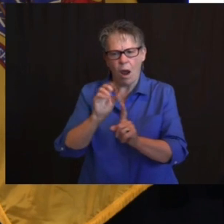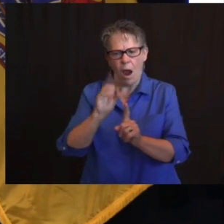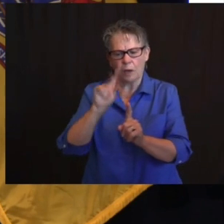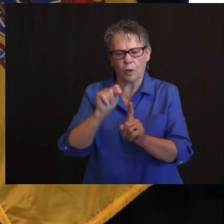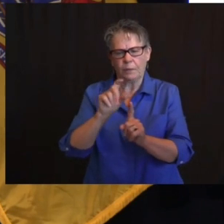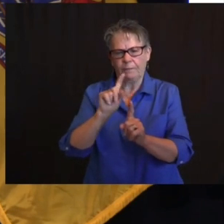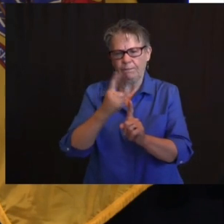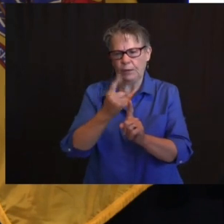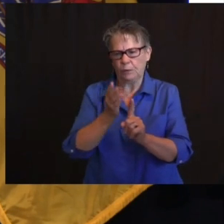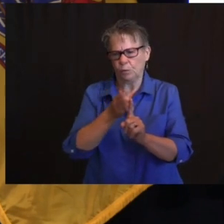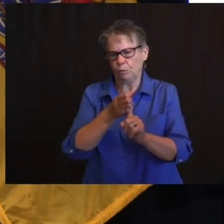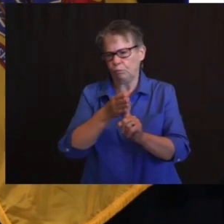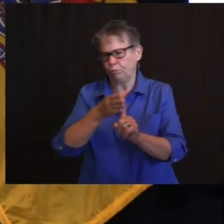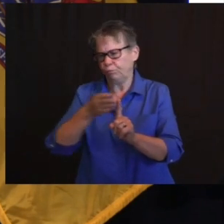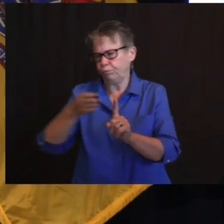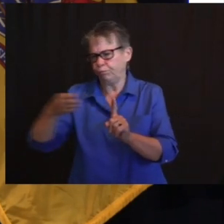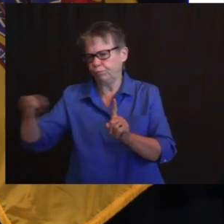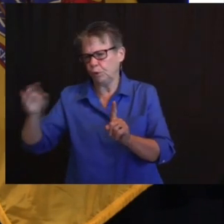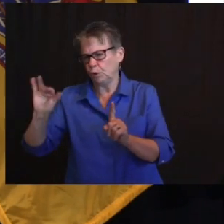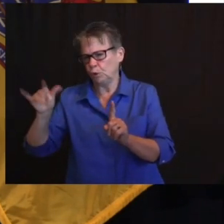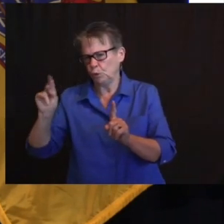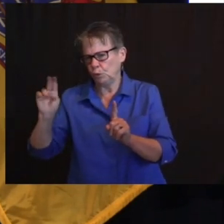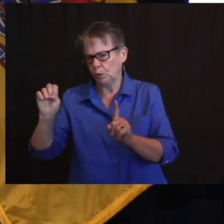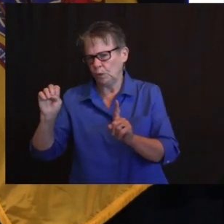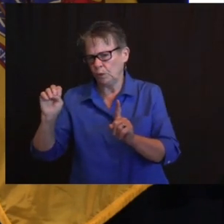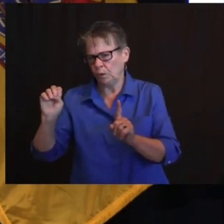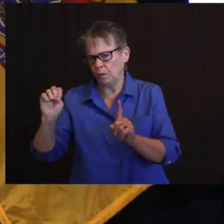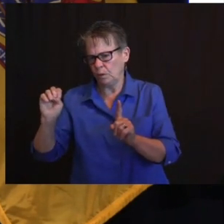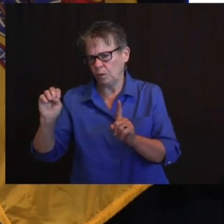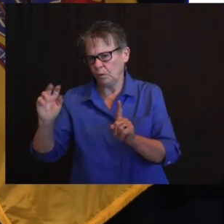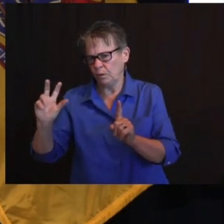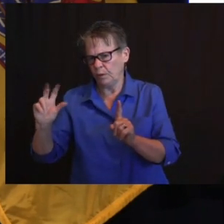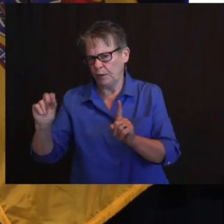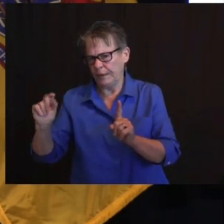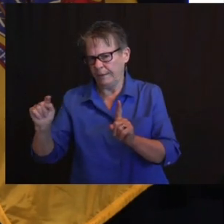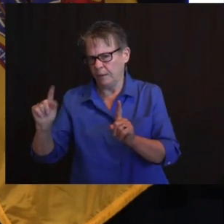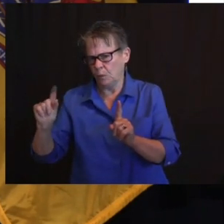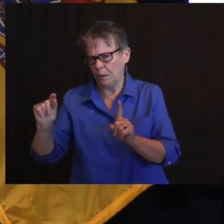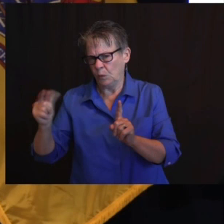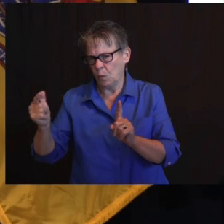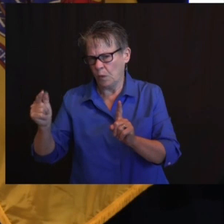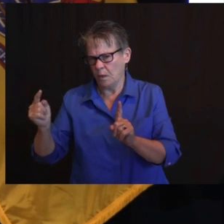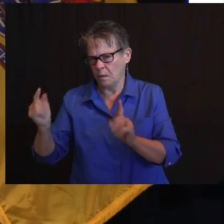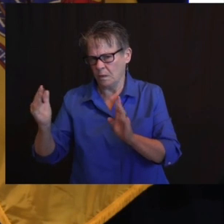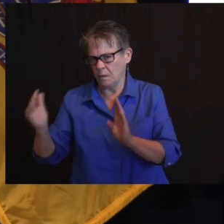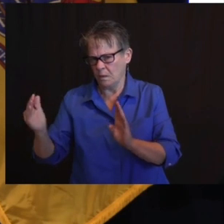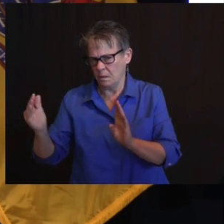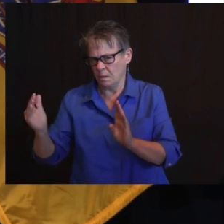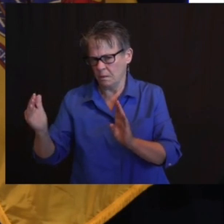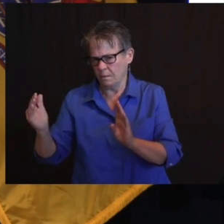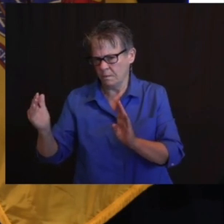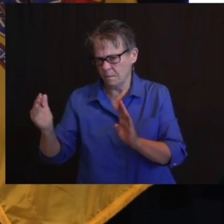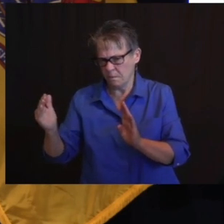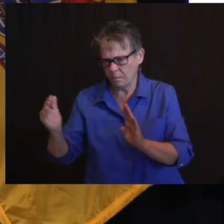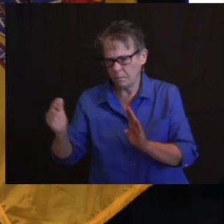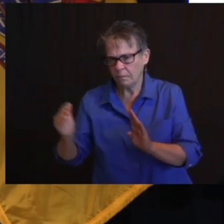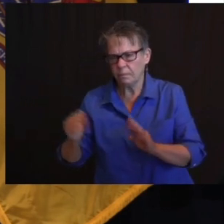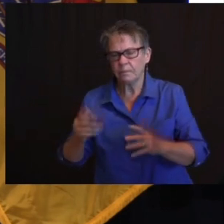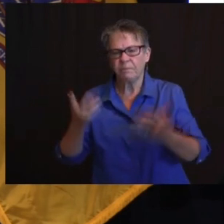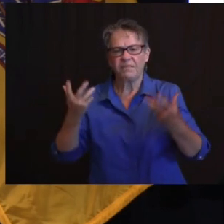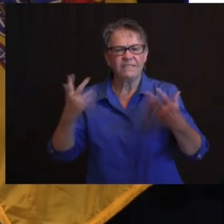We have deferred or cut $5.2 billion of expenditures. On that